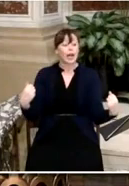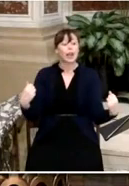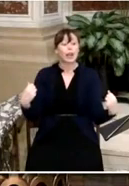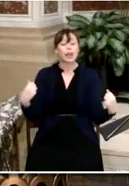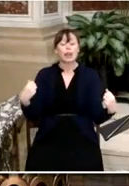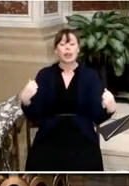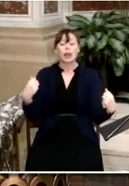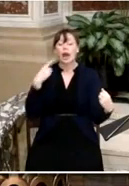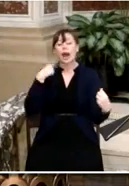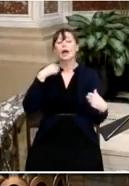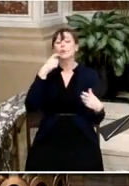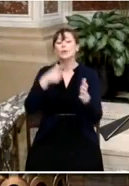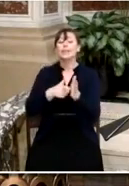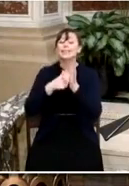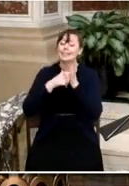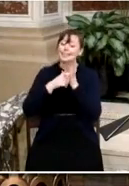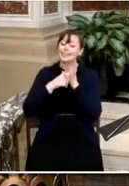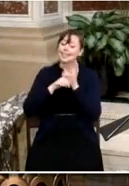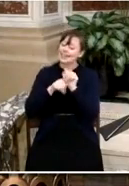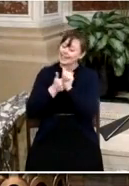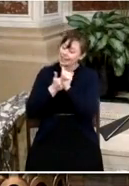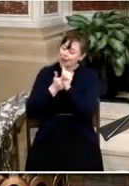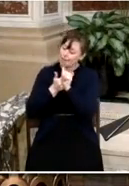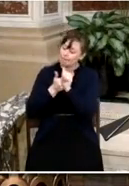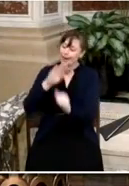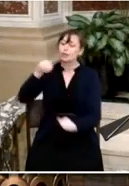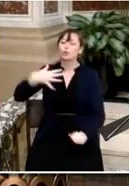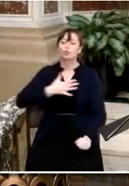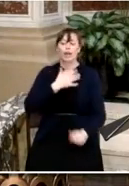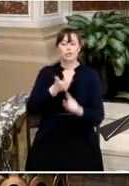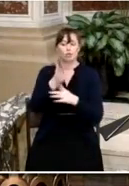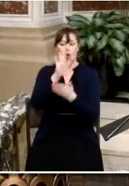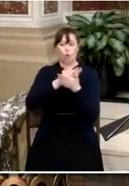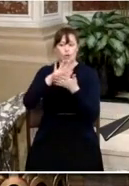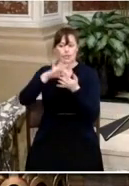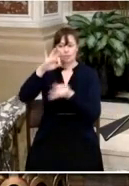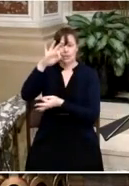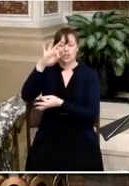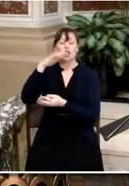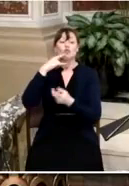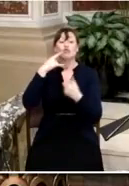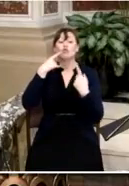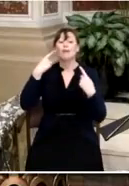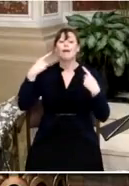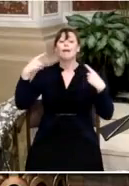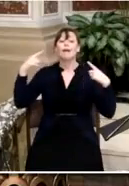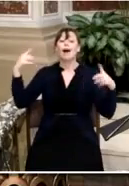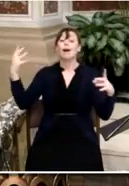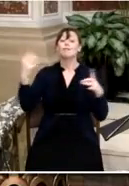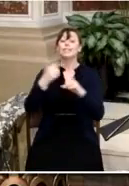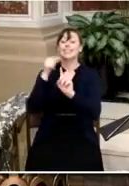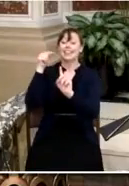the abiding grace of the Holy Spirit to accomplish this ministry.